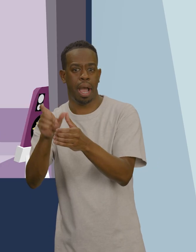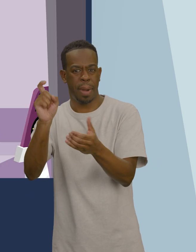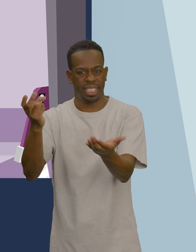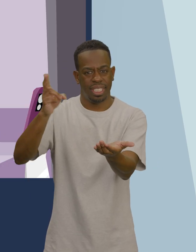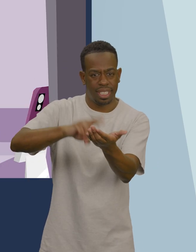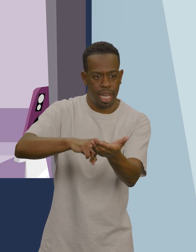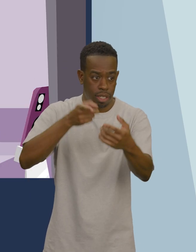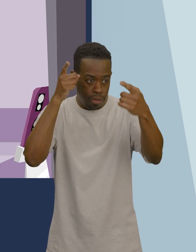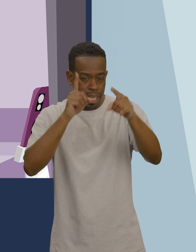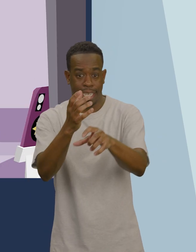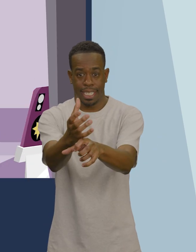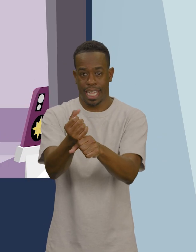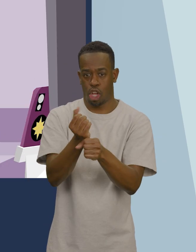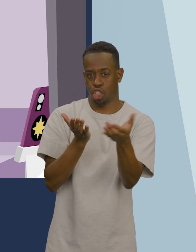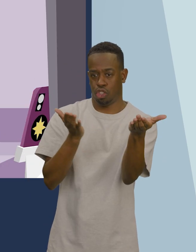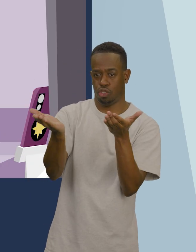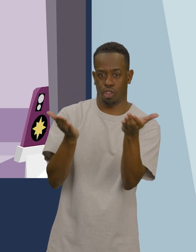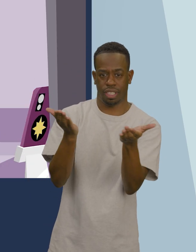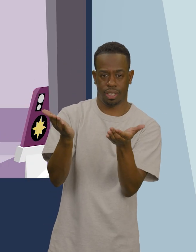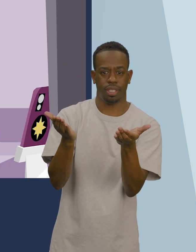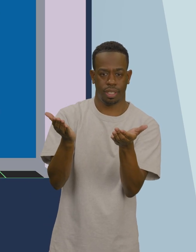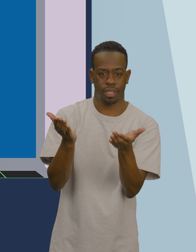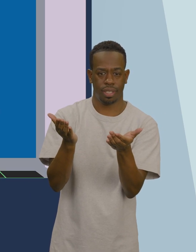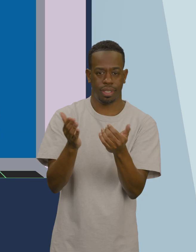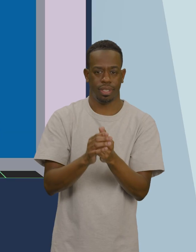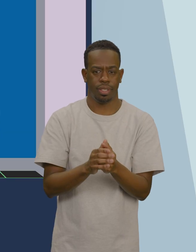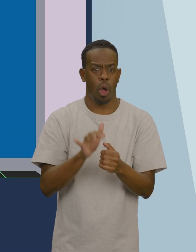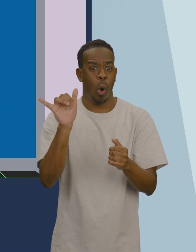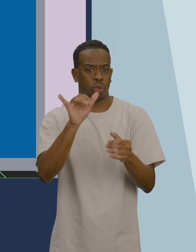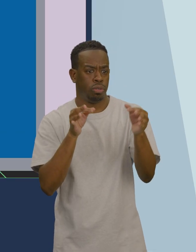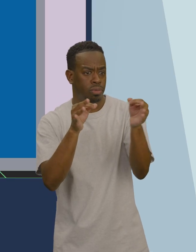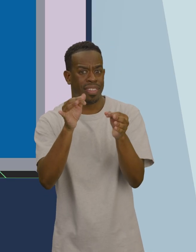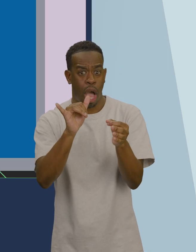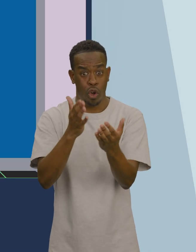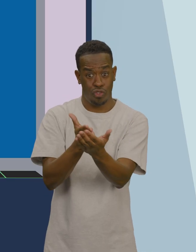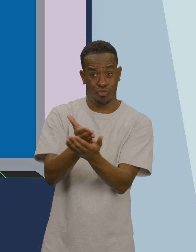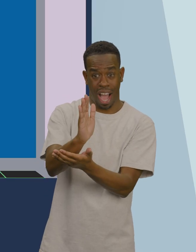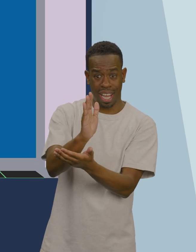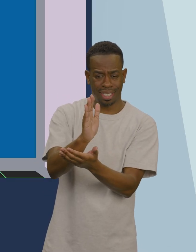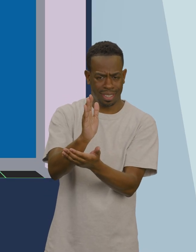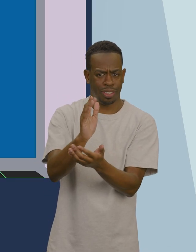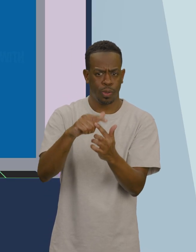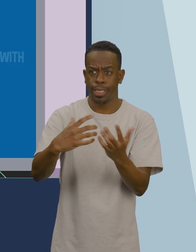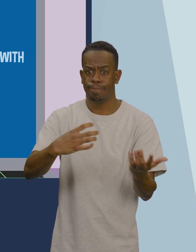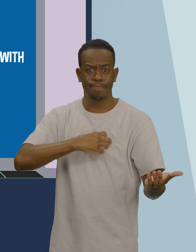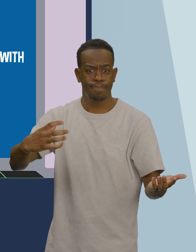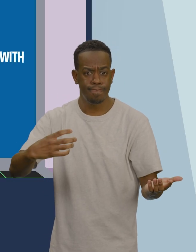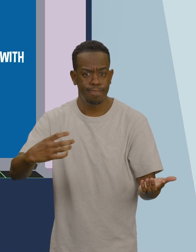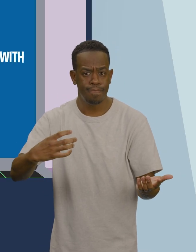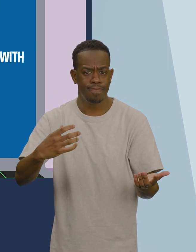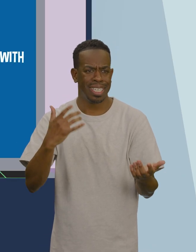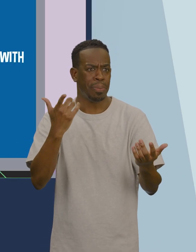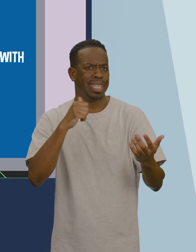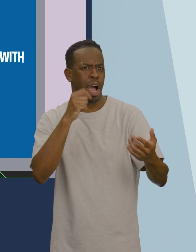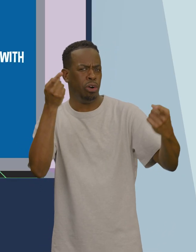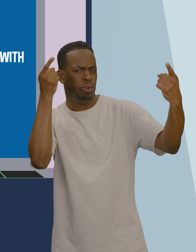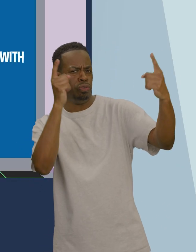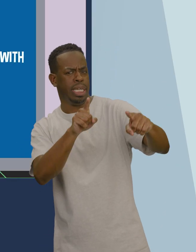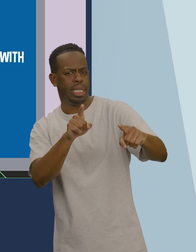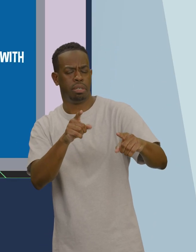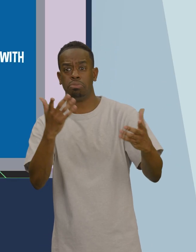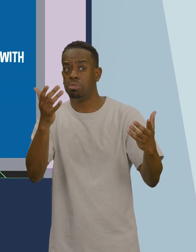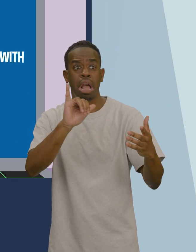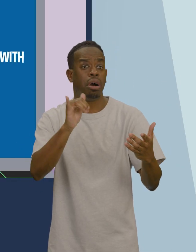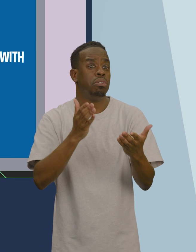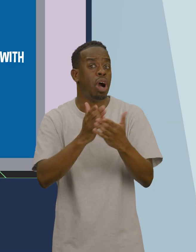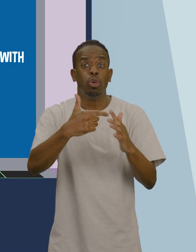sign it, agreeing to provide and receive services. It also explains the rights we have, such as the right to appeal something we don't agree with,